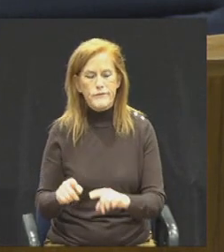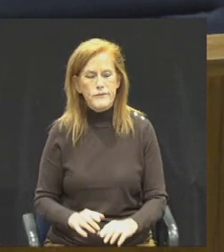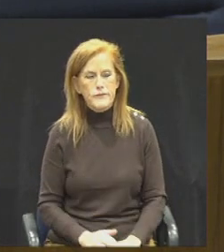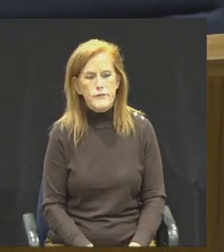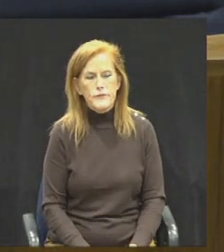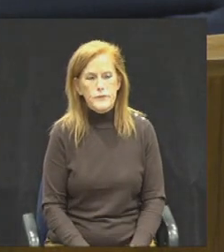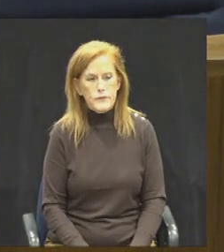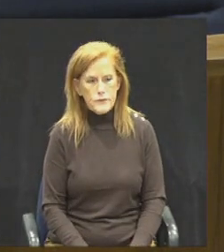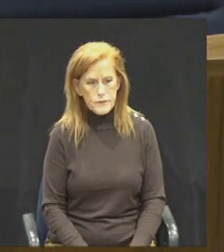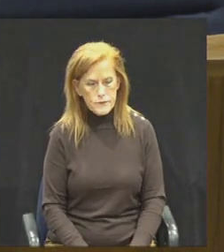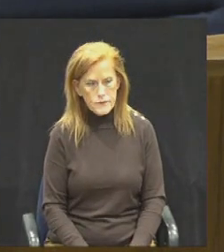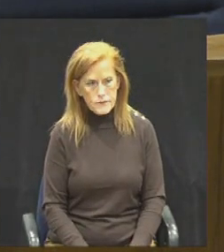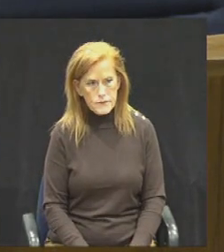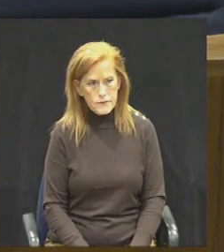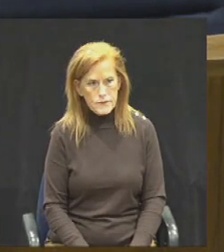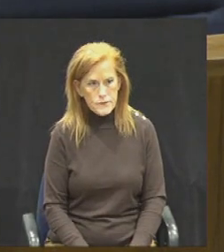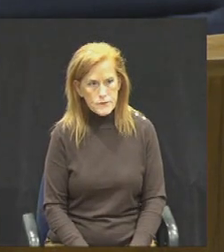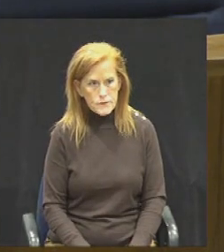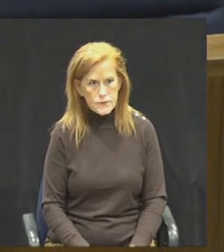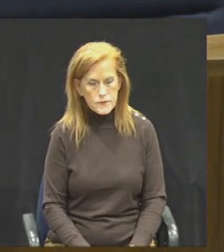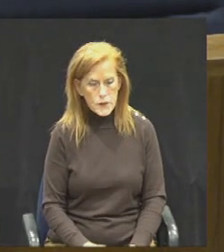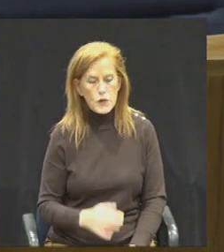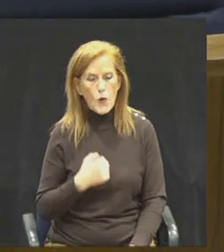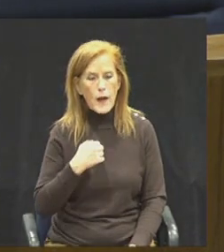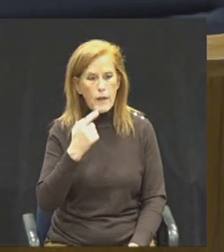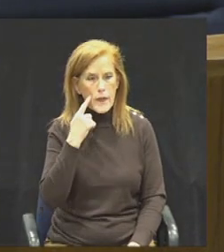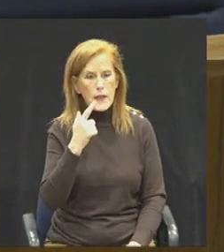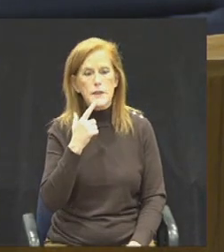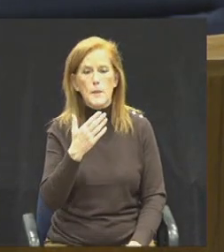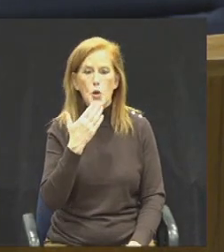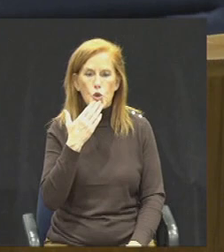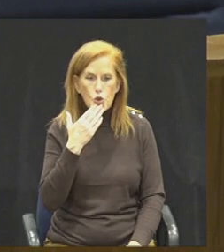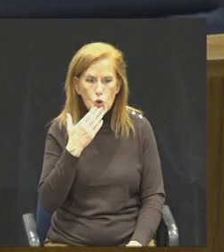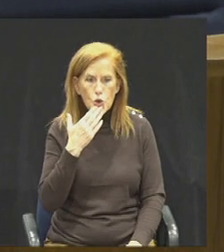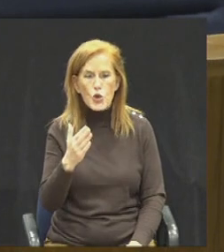You know, I think there'll be some interest and some good representation.